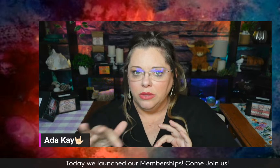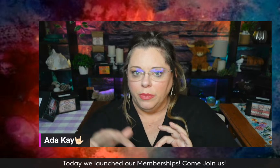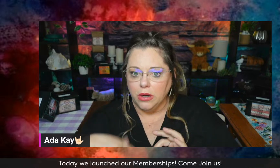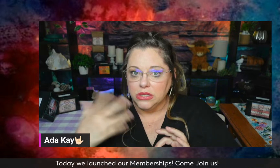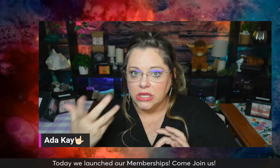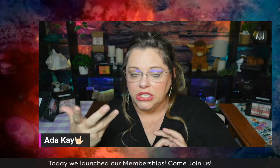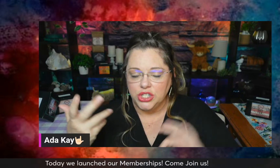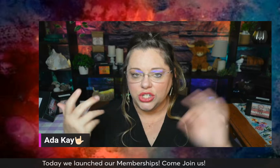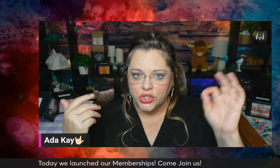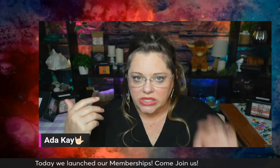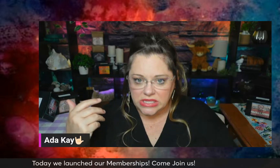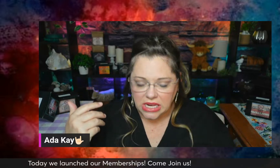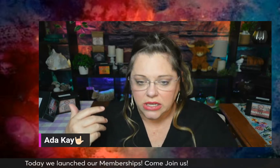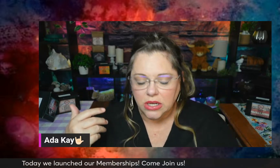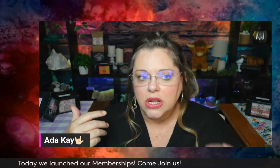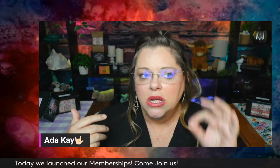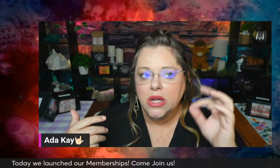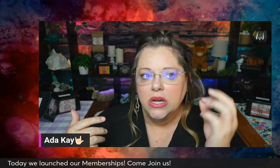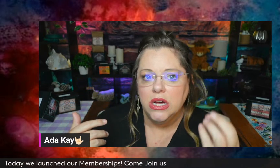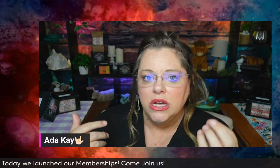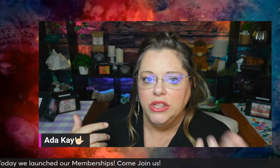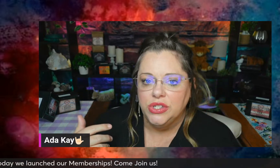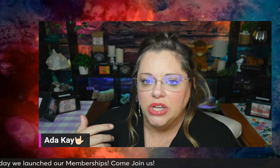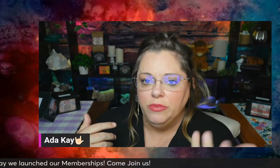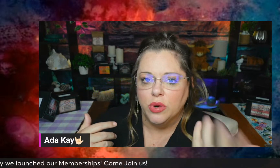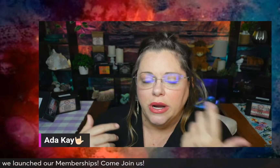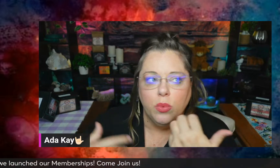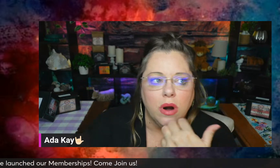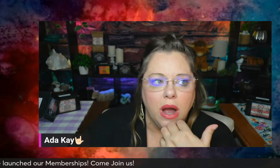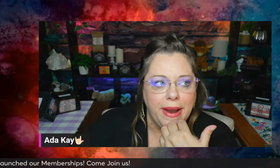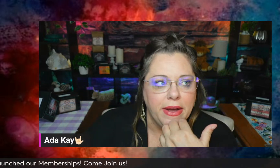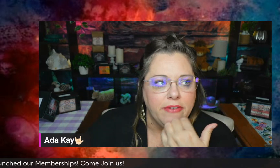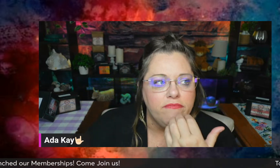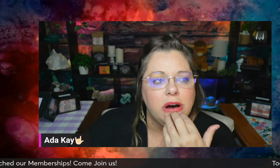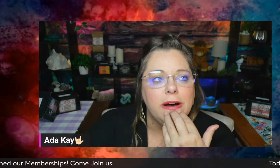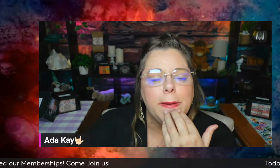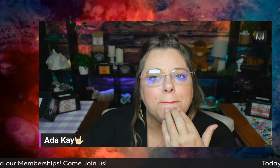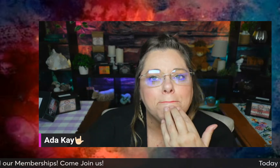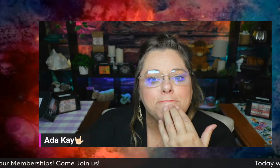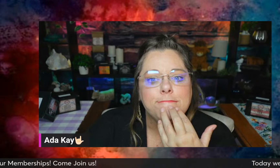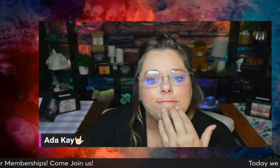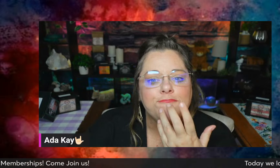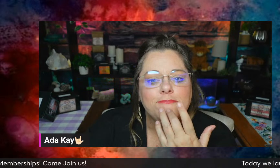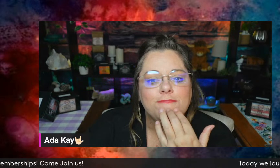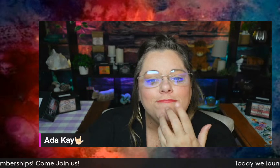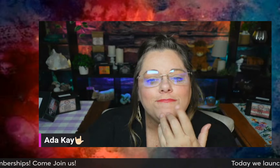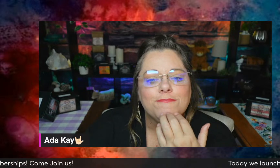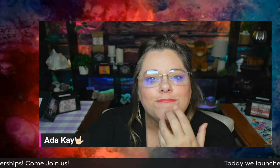it back in the bottle because I touched it. So I set it in the same tray where I have my